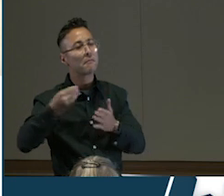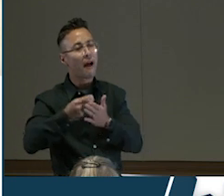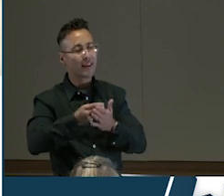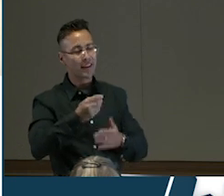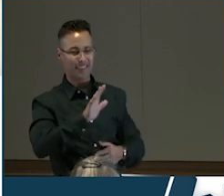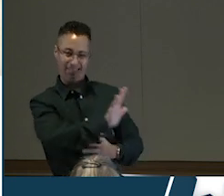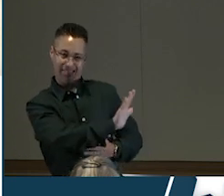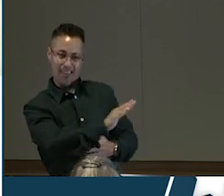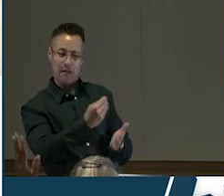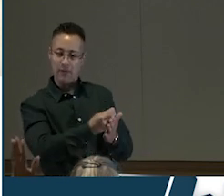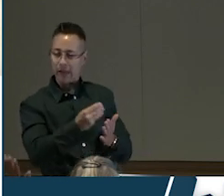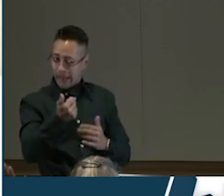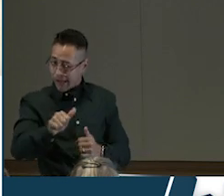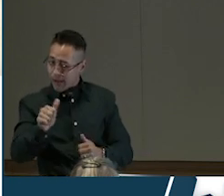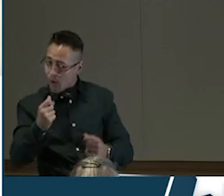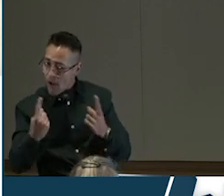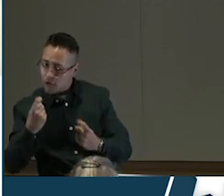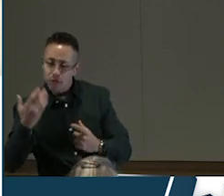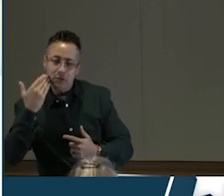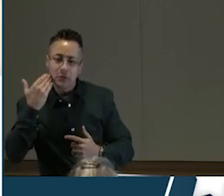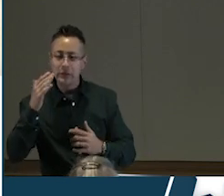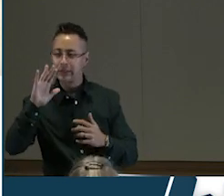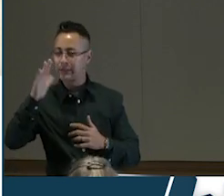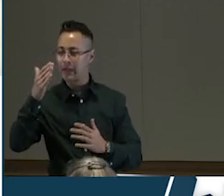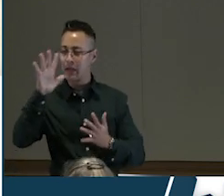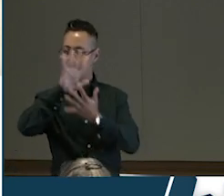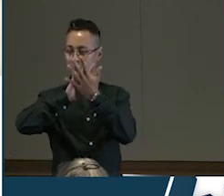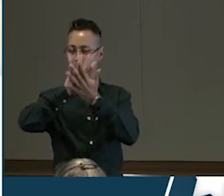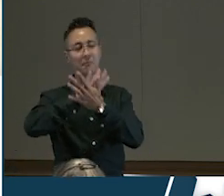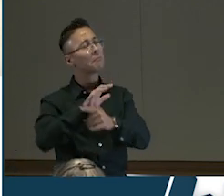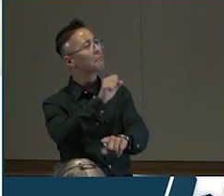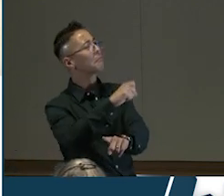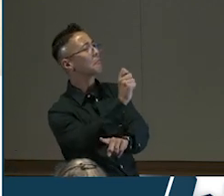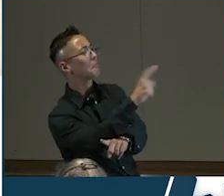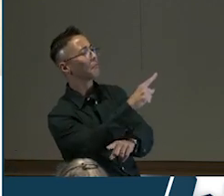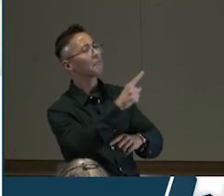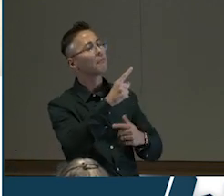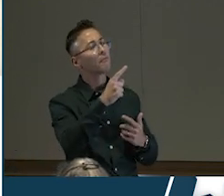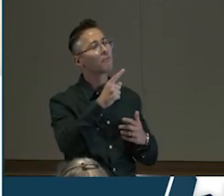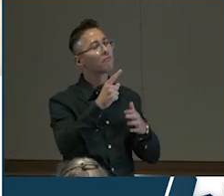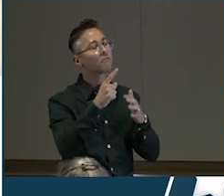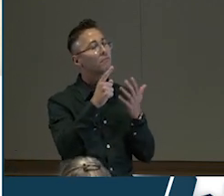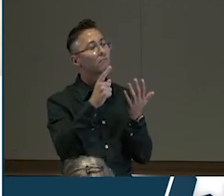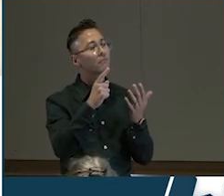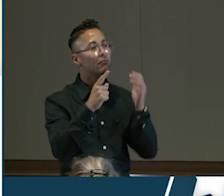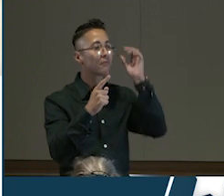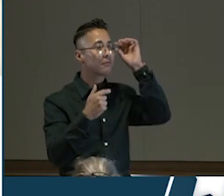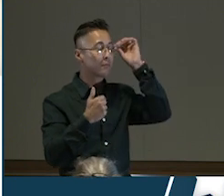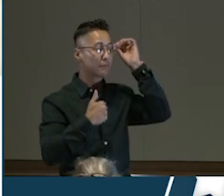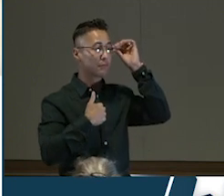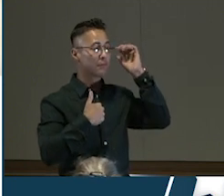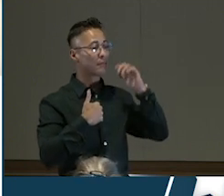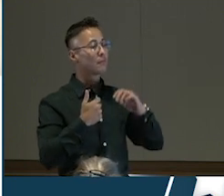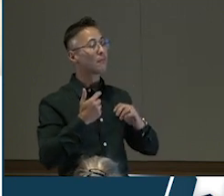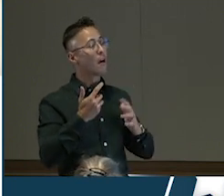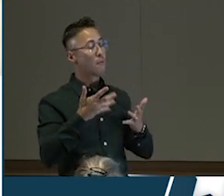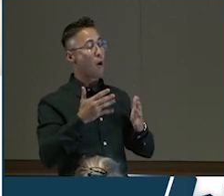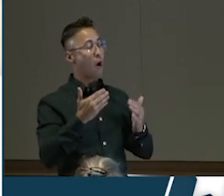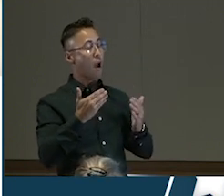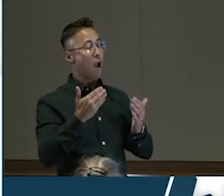know that can be a little technical. Question, yes? So I just have a question that's going to be for, I'm already taking a lot